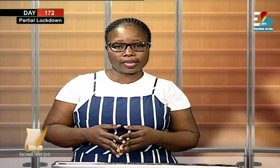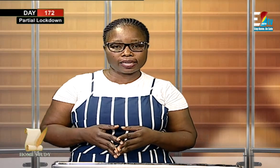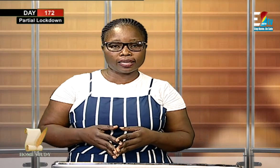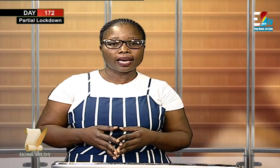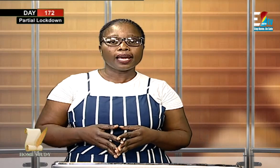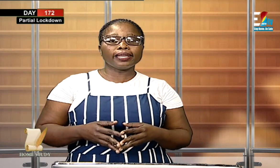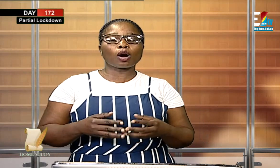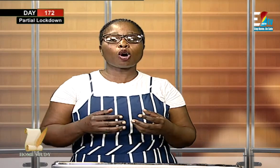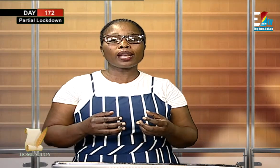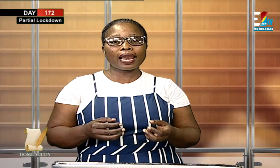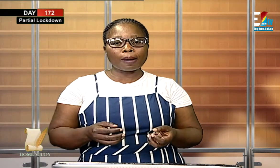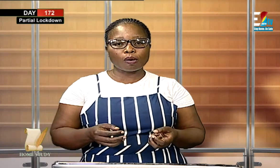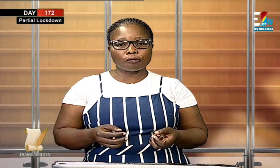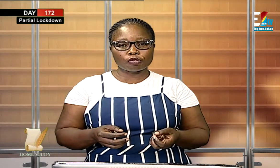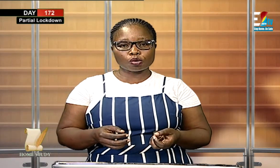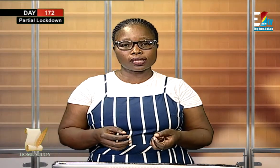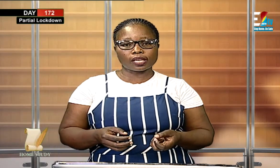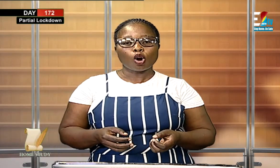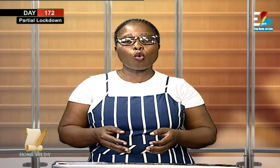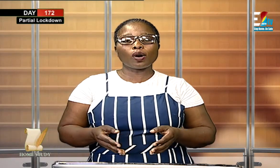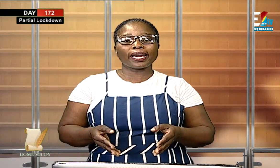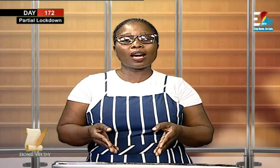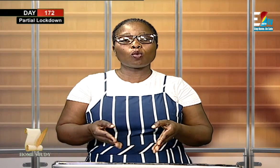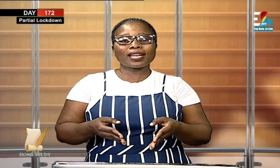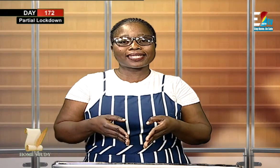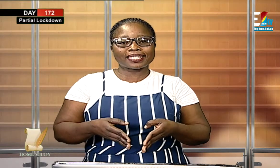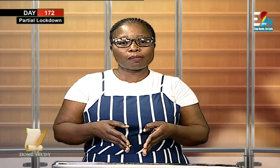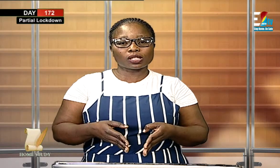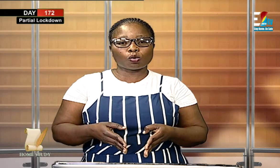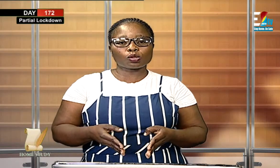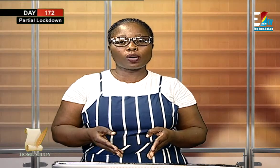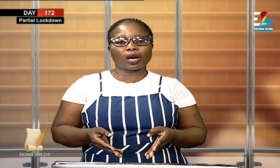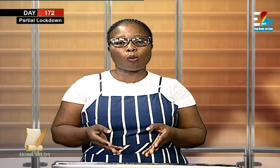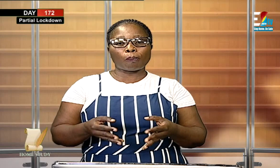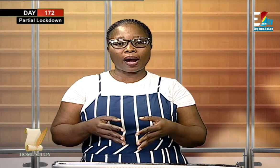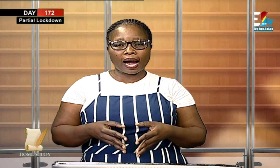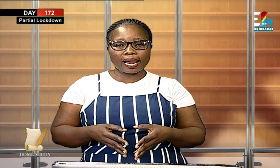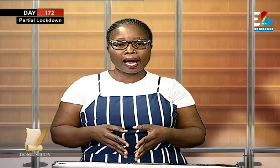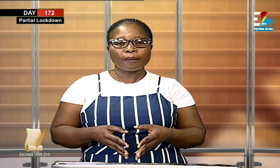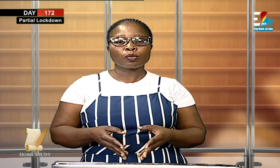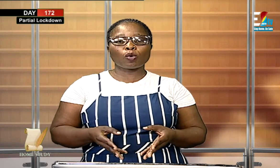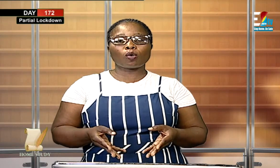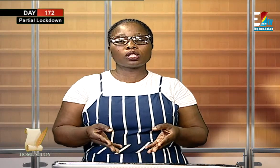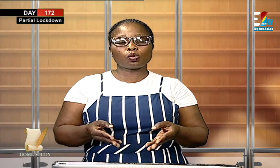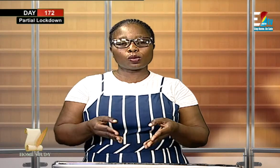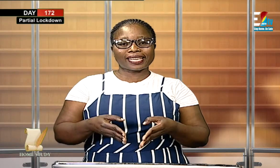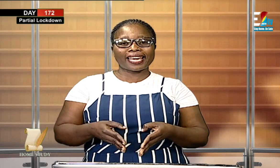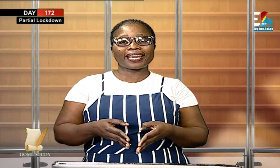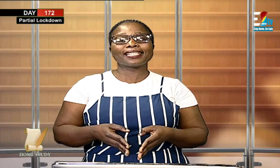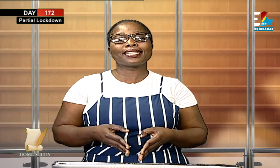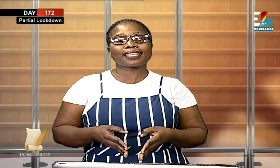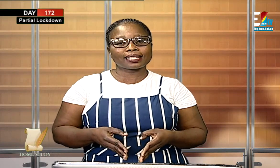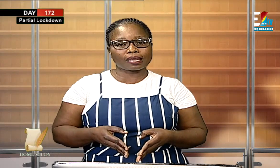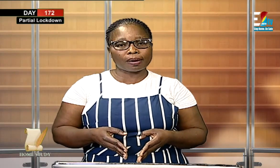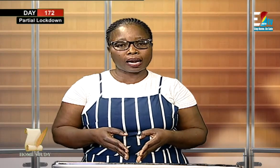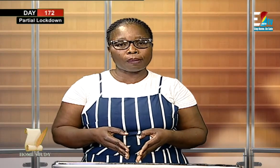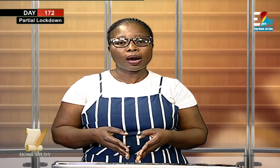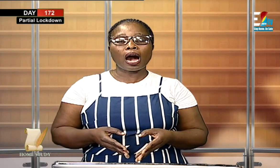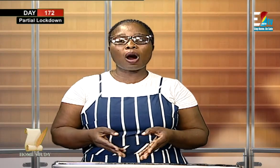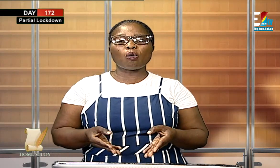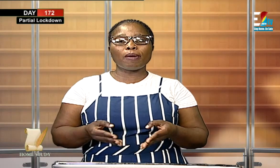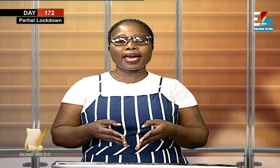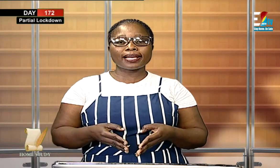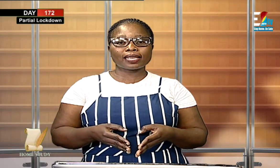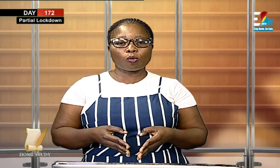lo sithengile nakhona lapho mfundzi ungena kulesimo sekuthi wena ubhala kwekuthi uthenge sichaza